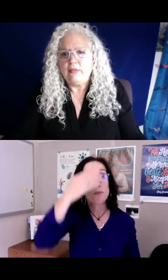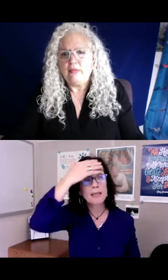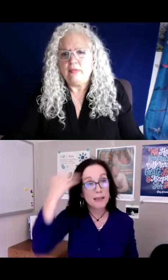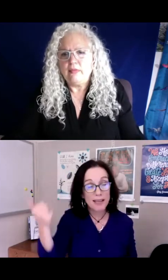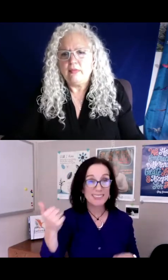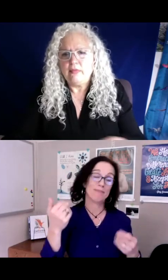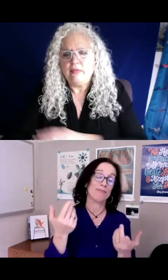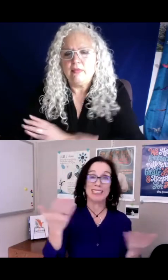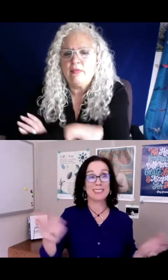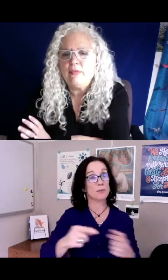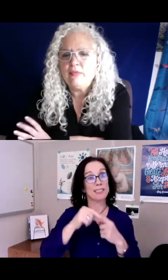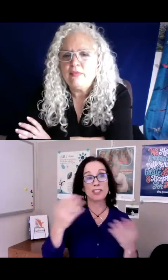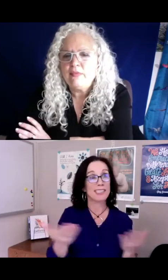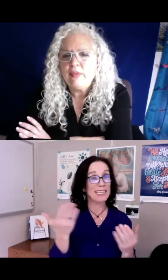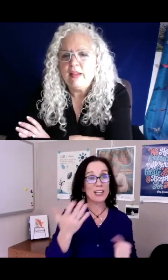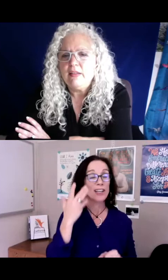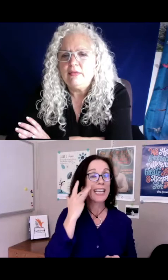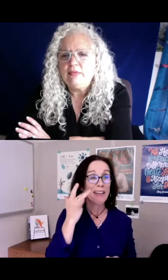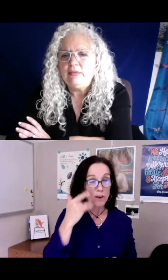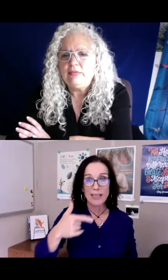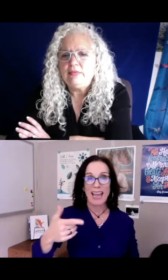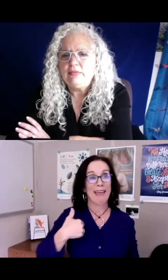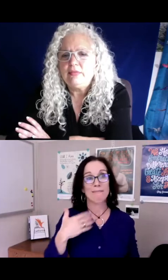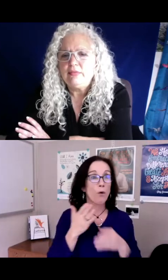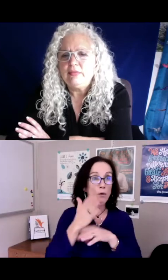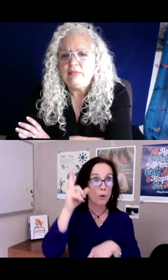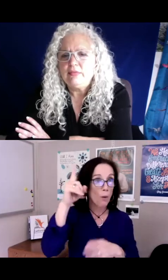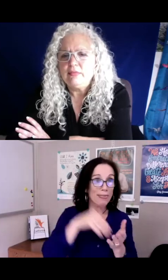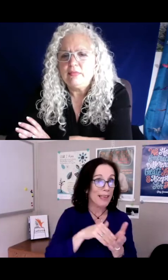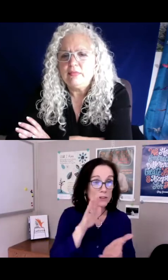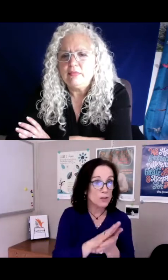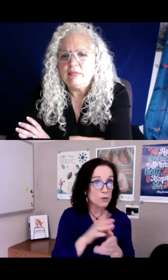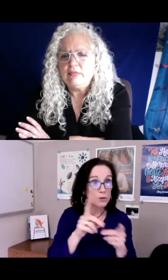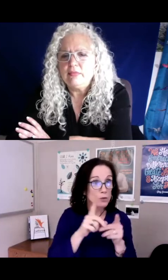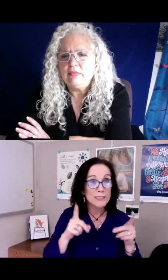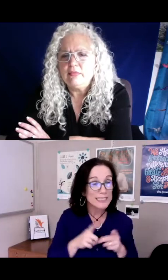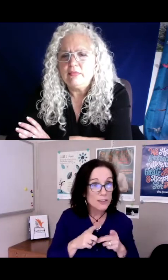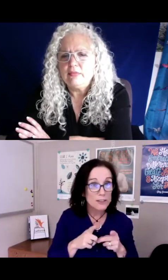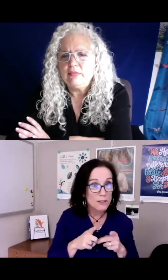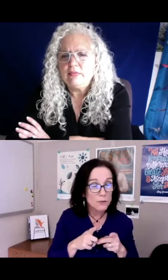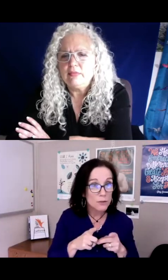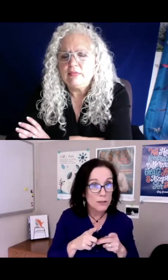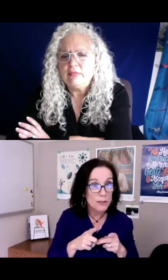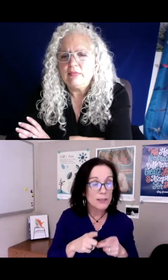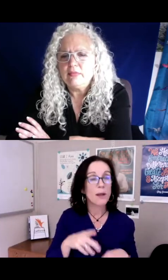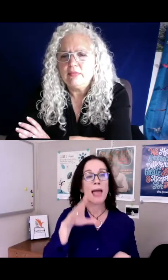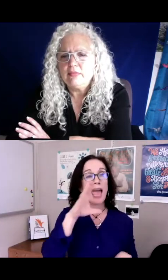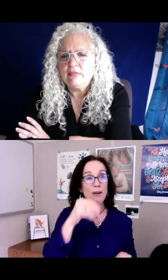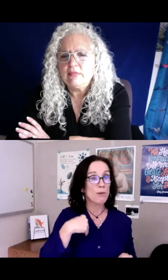This is hard for deaf and hard of hearing kids because, especially here in California, because there's over 1,000 school